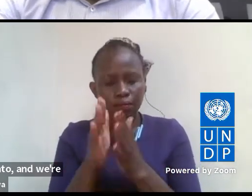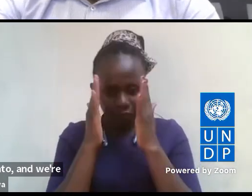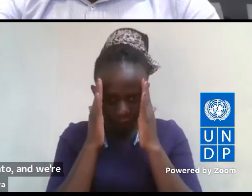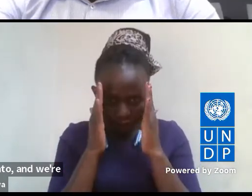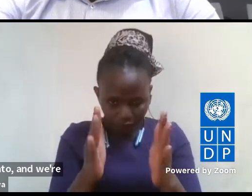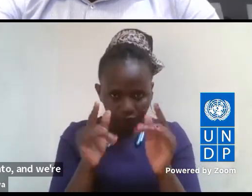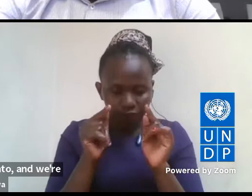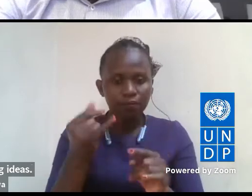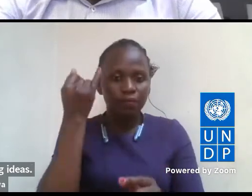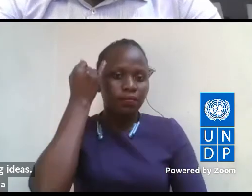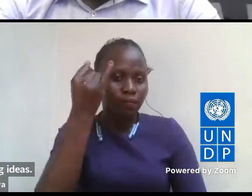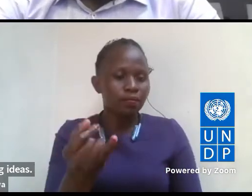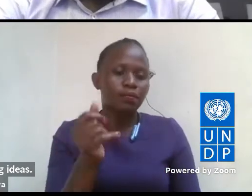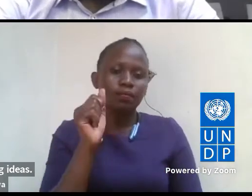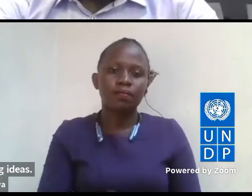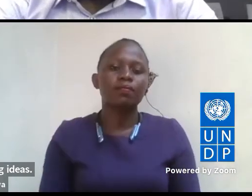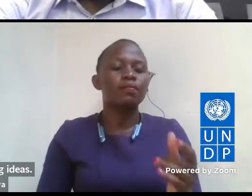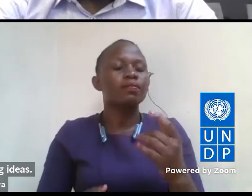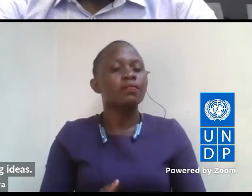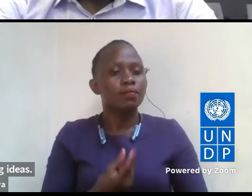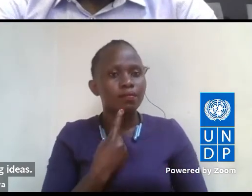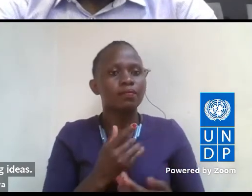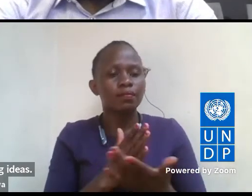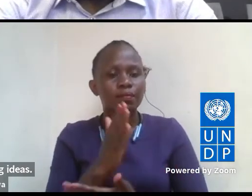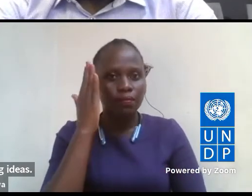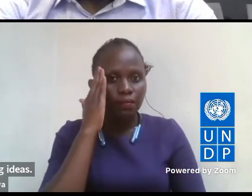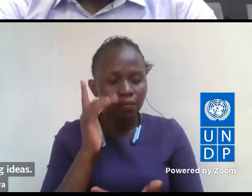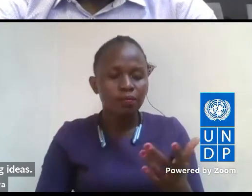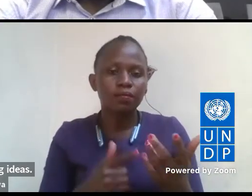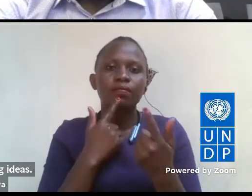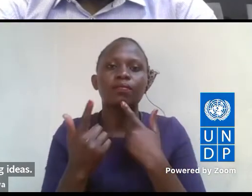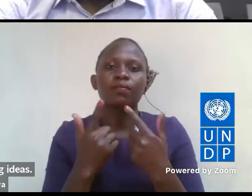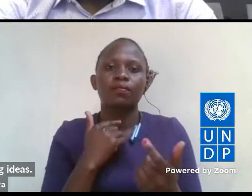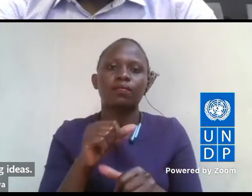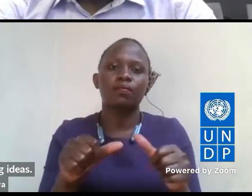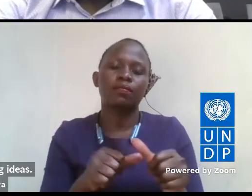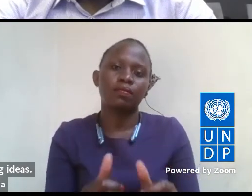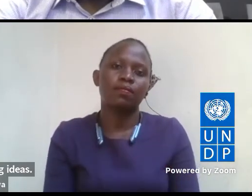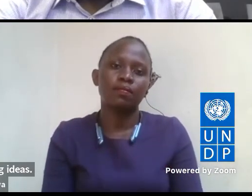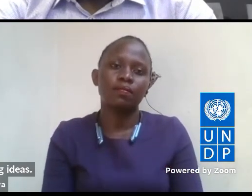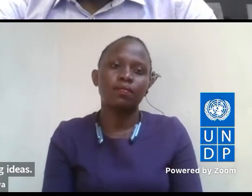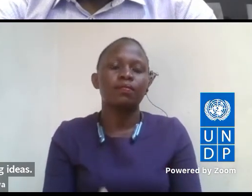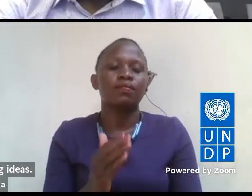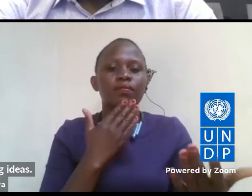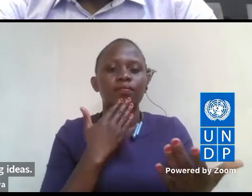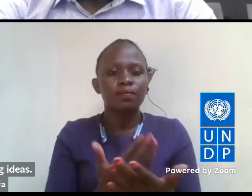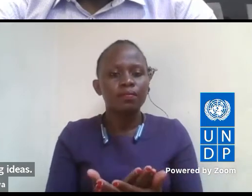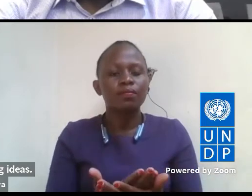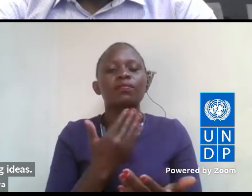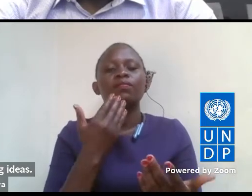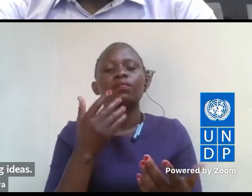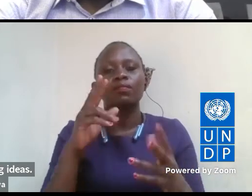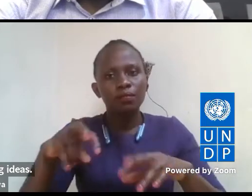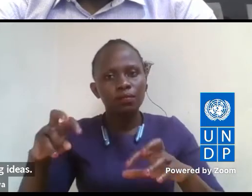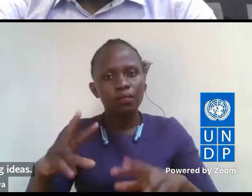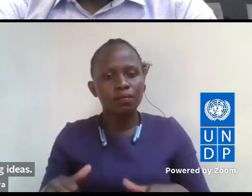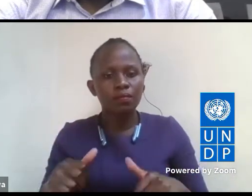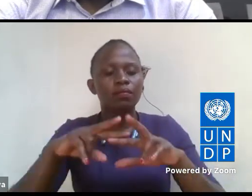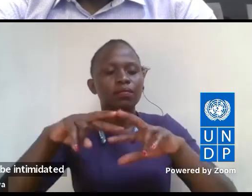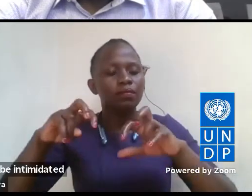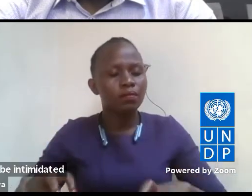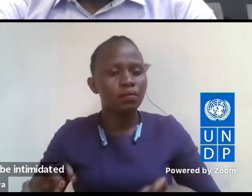be confident that we know what we're talking about. So those are bits of some of the good research products that we have, but they shouldn't be